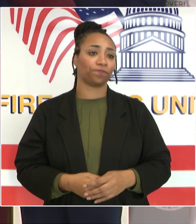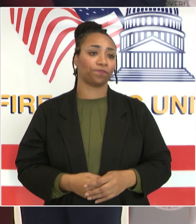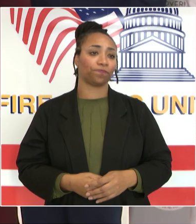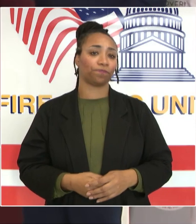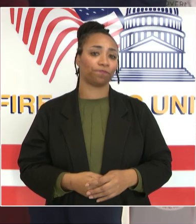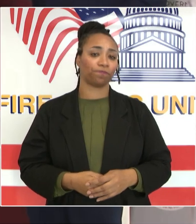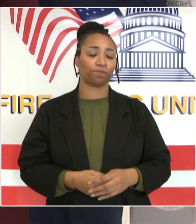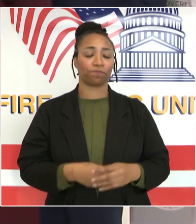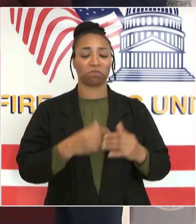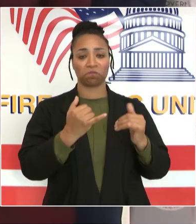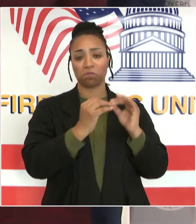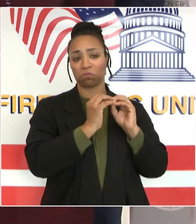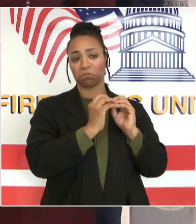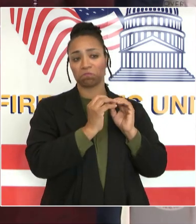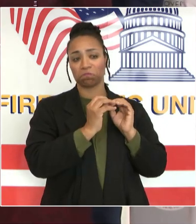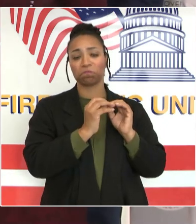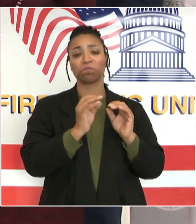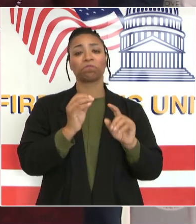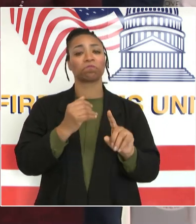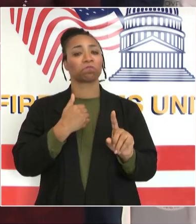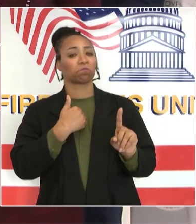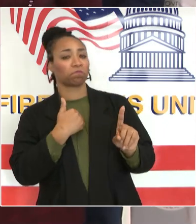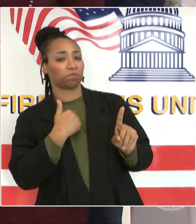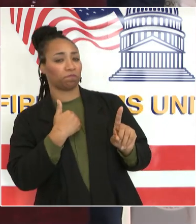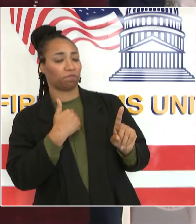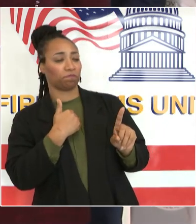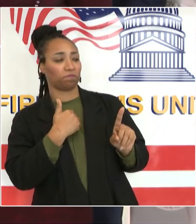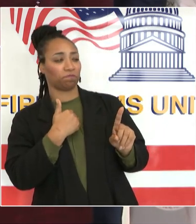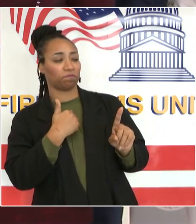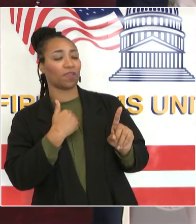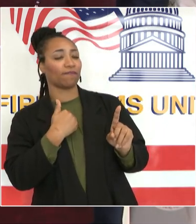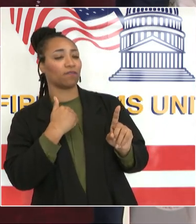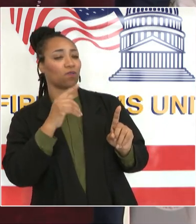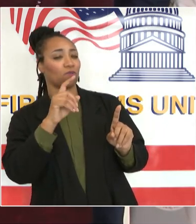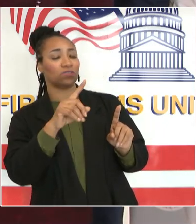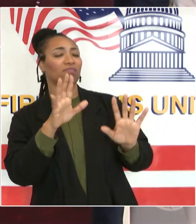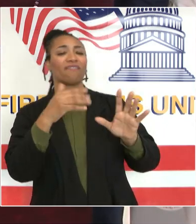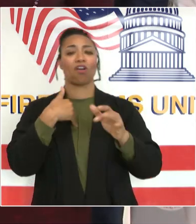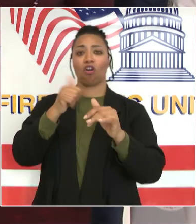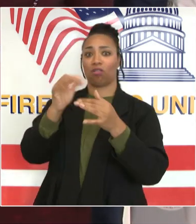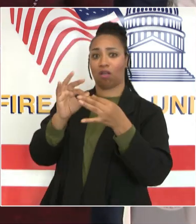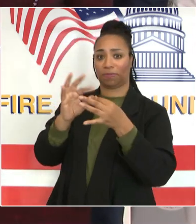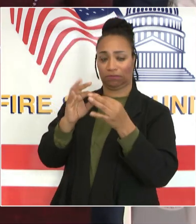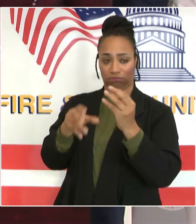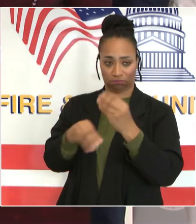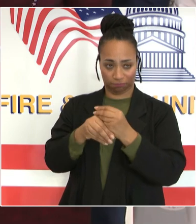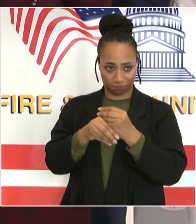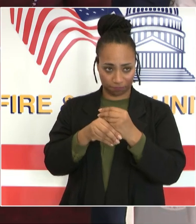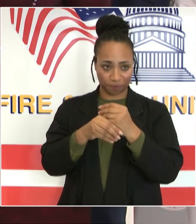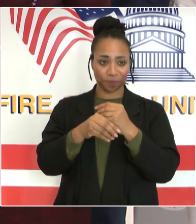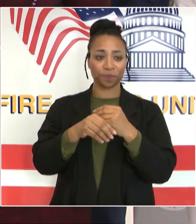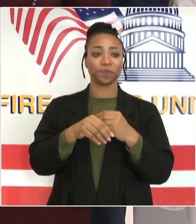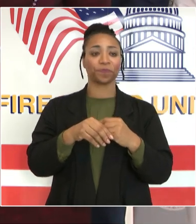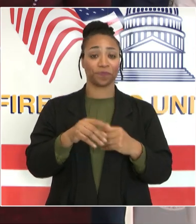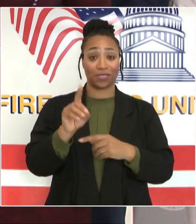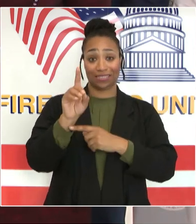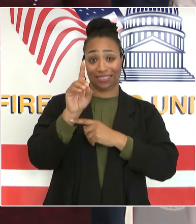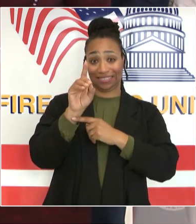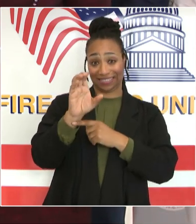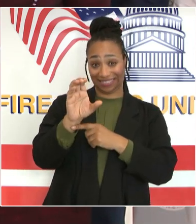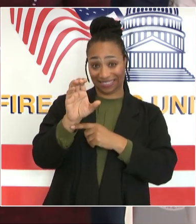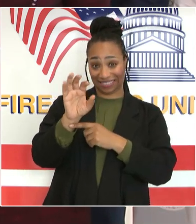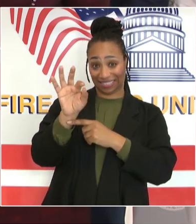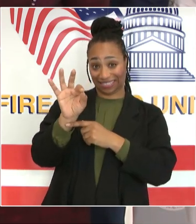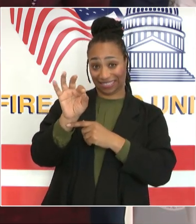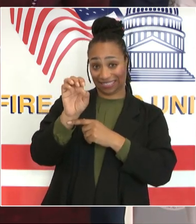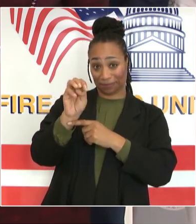want to say that? Sure. So the DC Department of Employment Services often offers tuition support